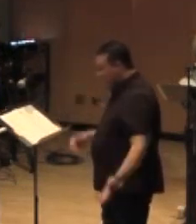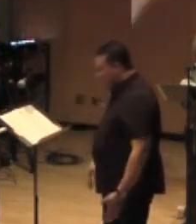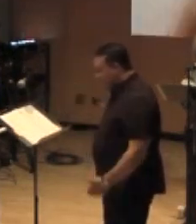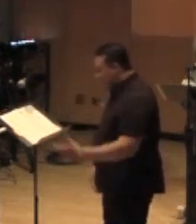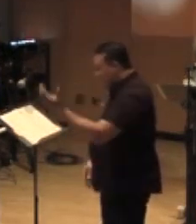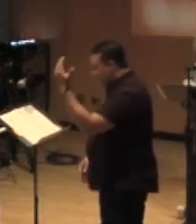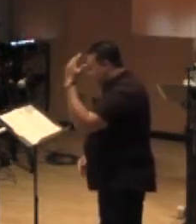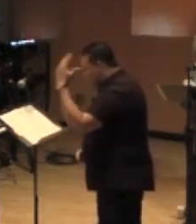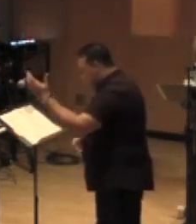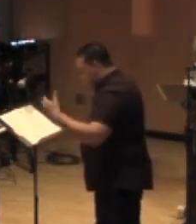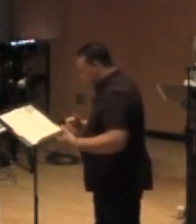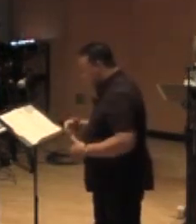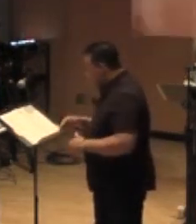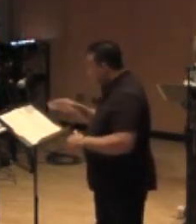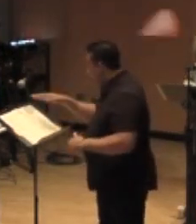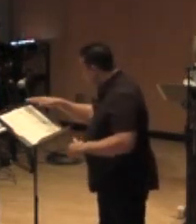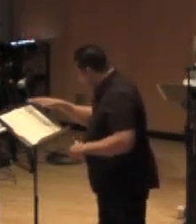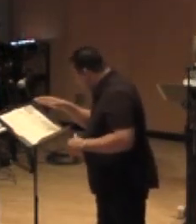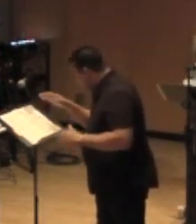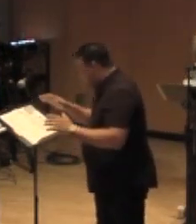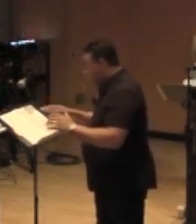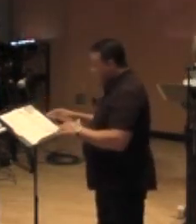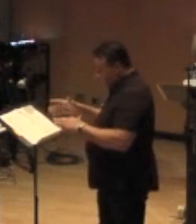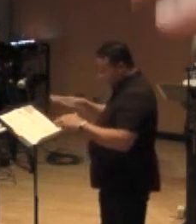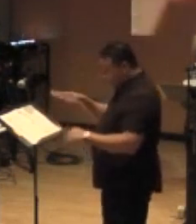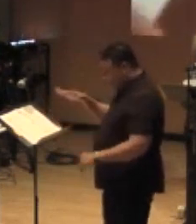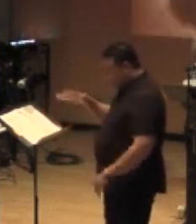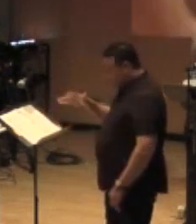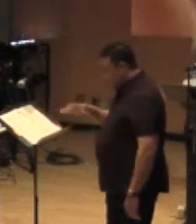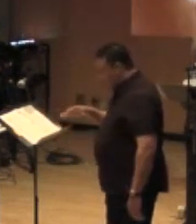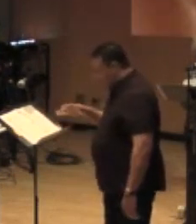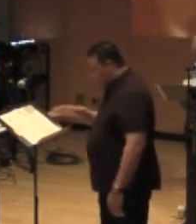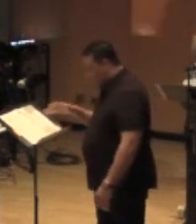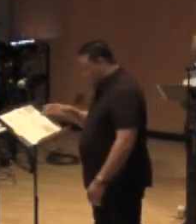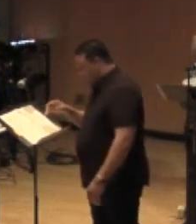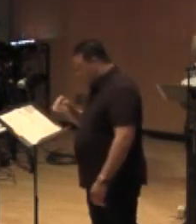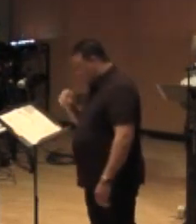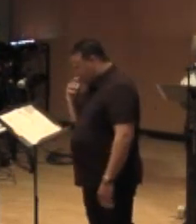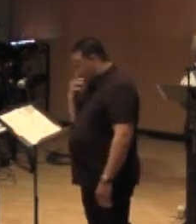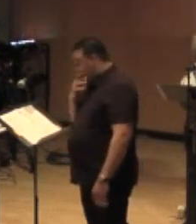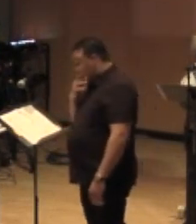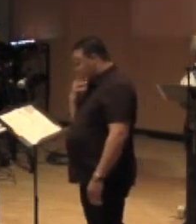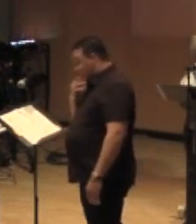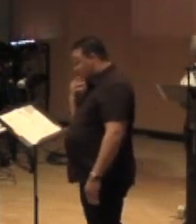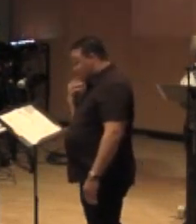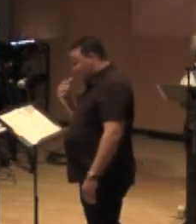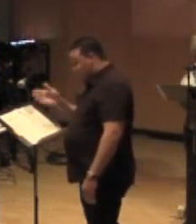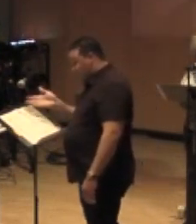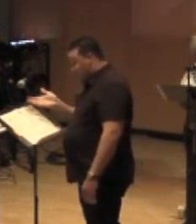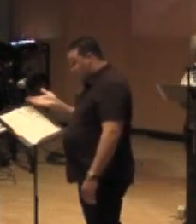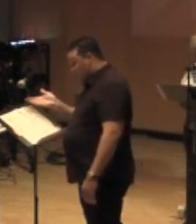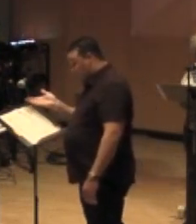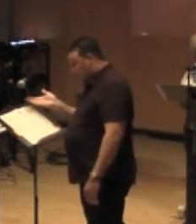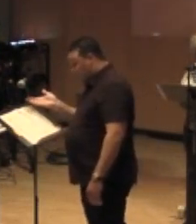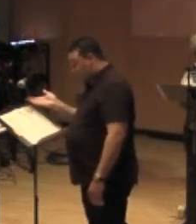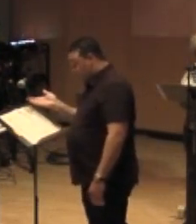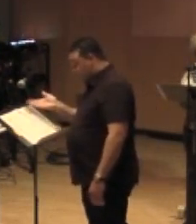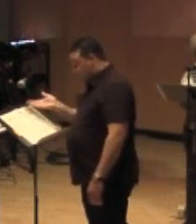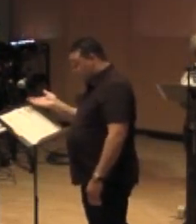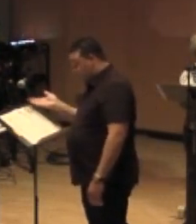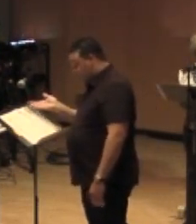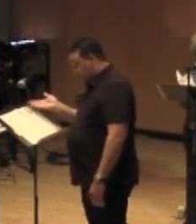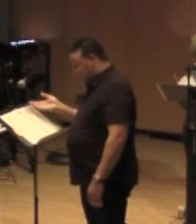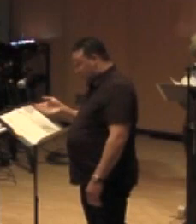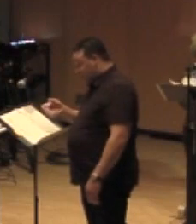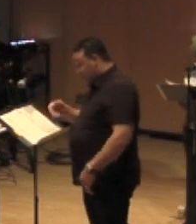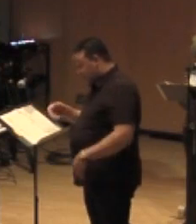and and the wind grabs my hair and I'm alone looks toward because you you ever hardly want to come with me